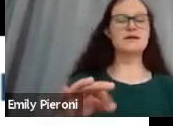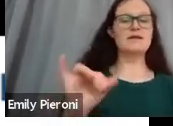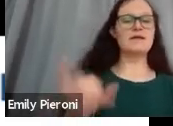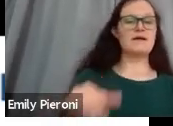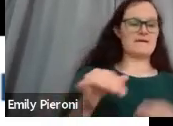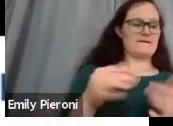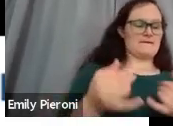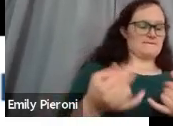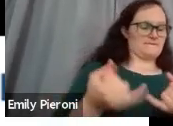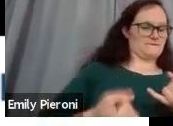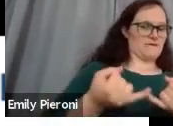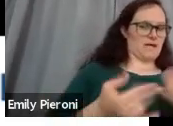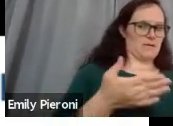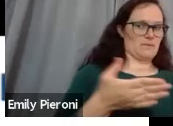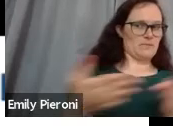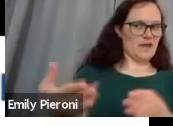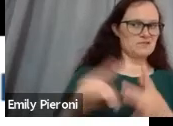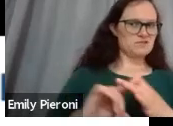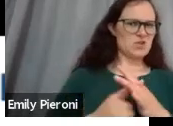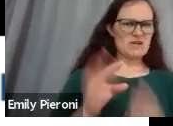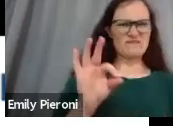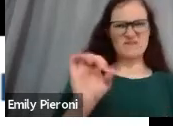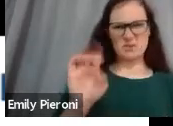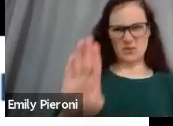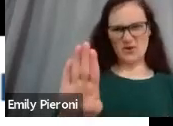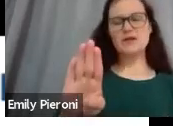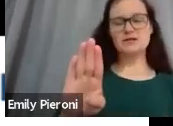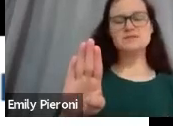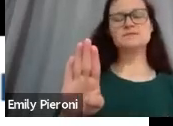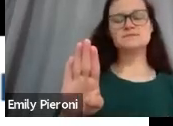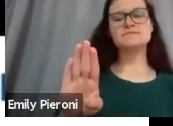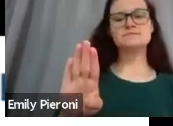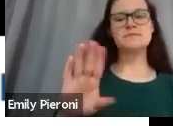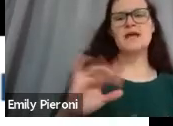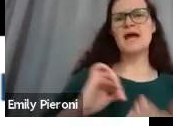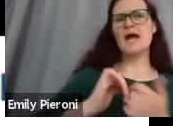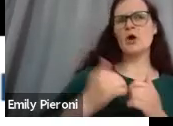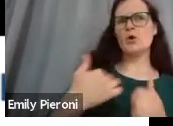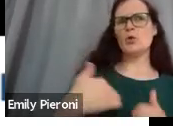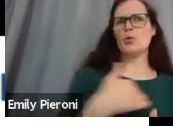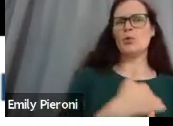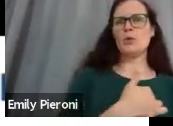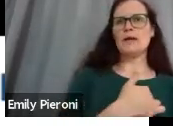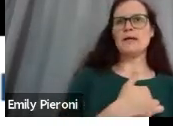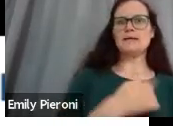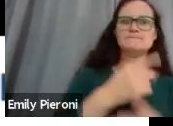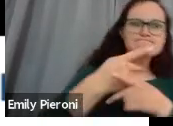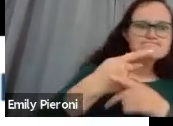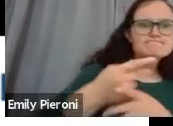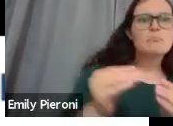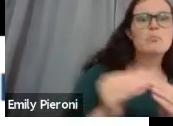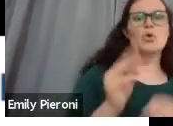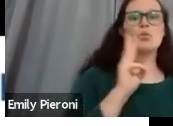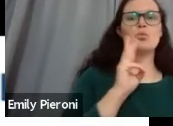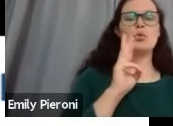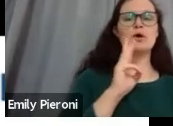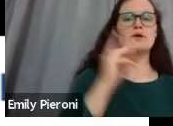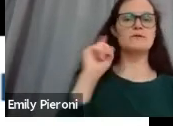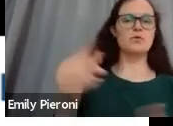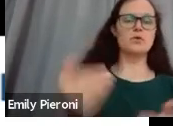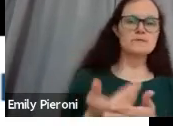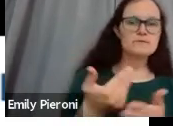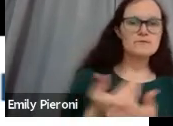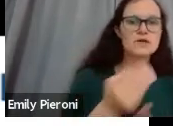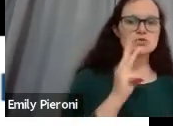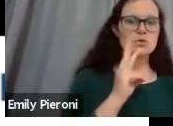in February. All of it around how do we create additional water supplies to supplement fresh water. So next slide